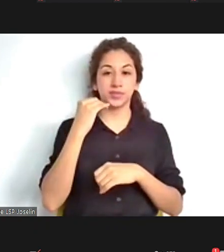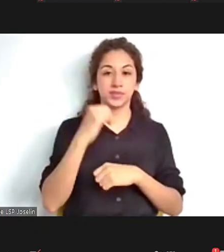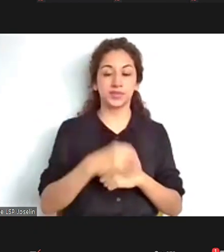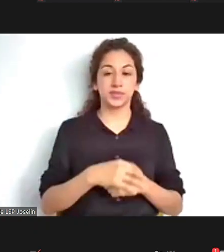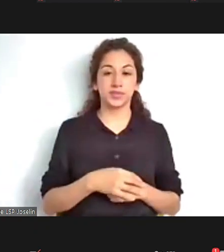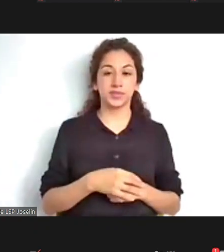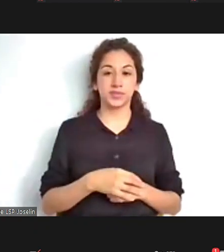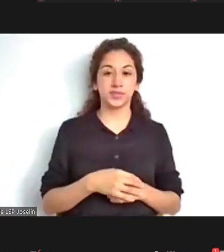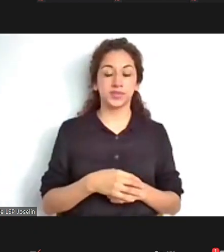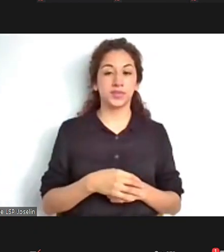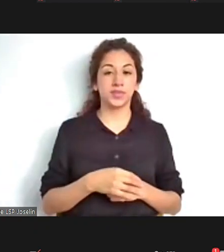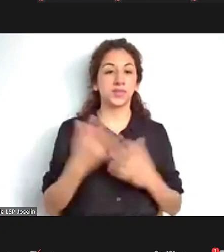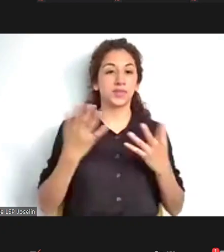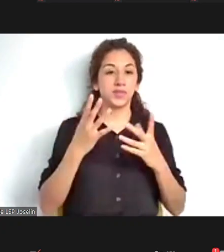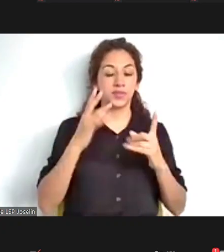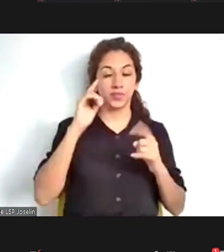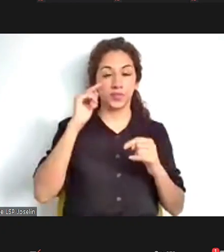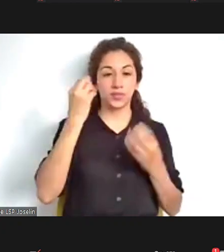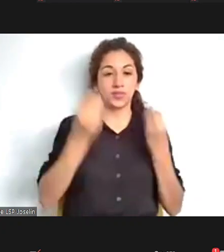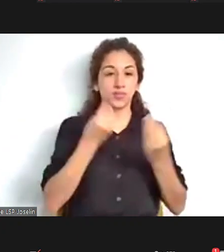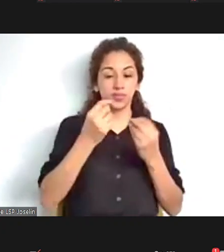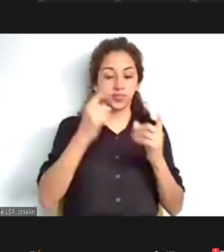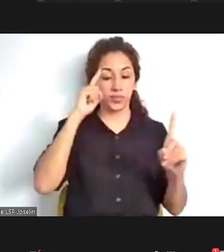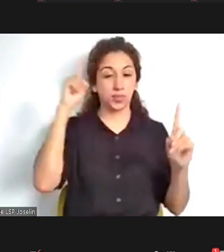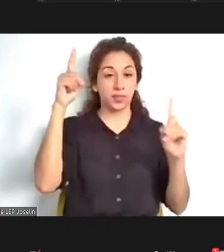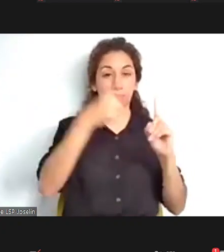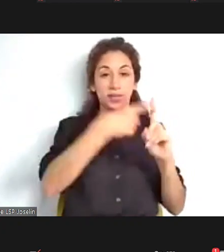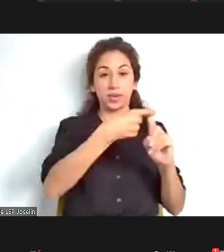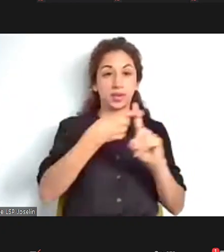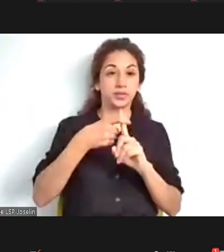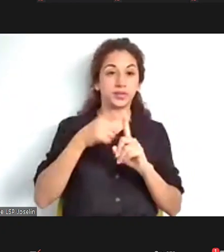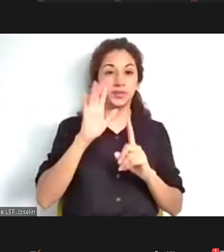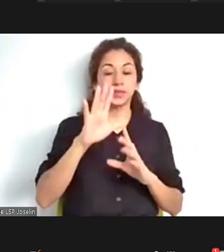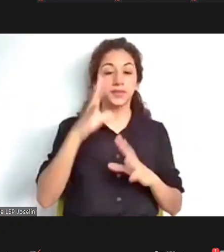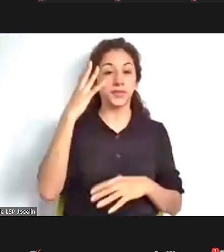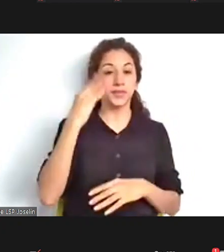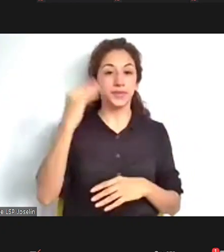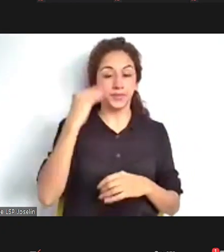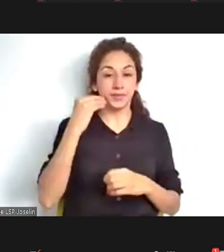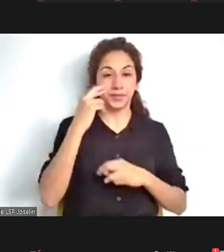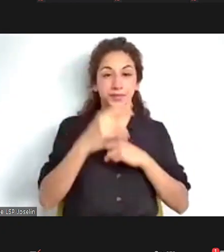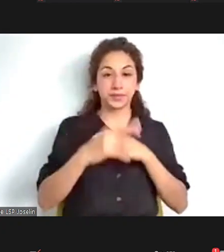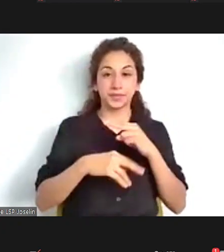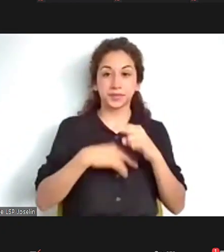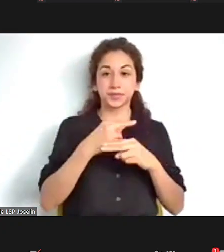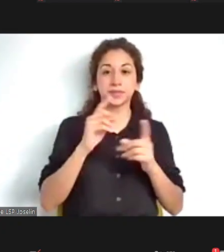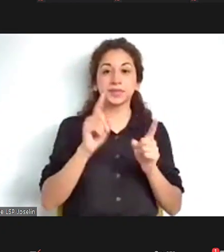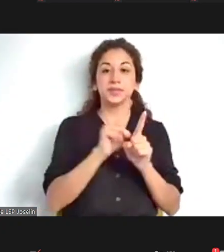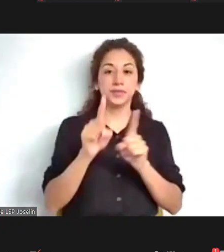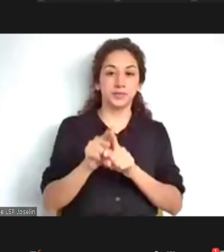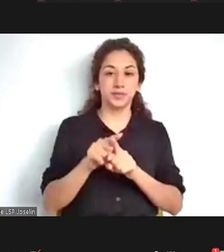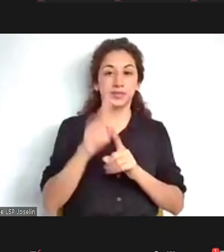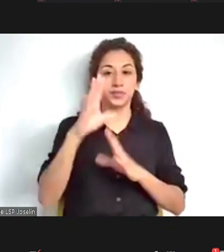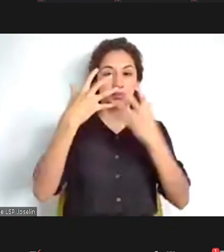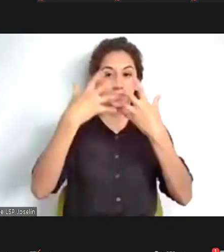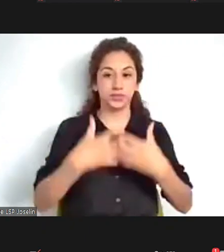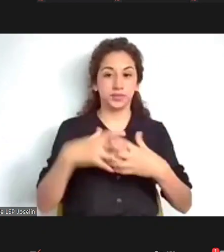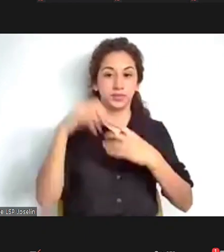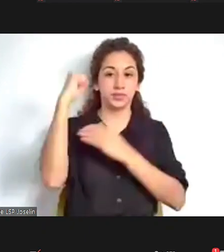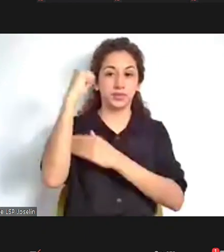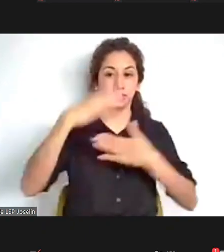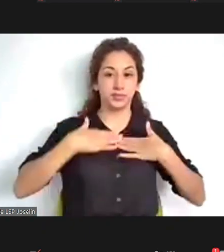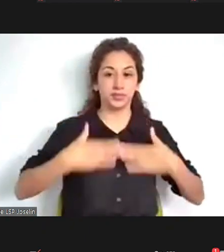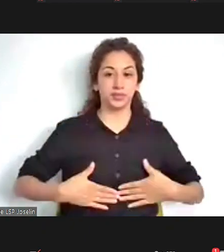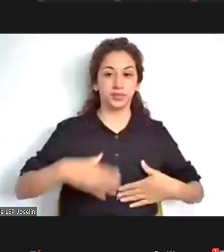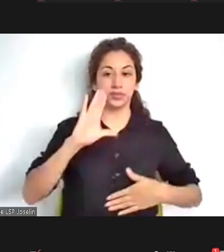to get some shed some light on the coherence of public policies that have the base of the